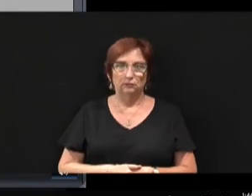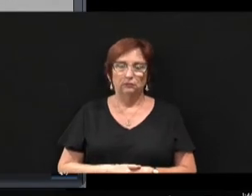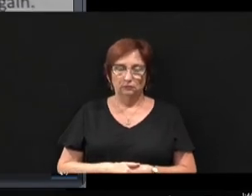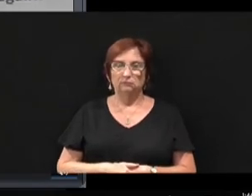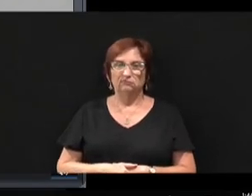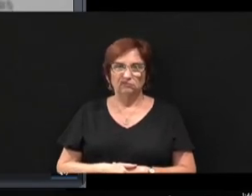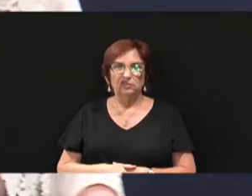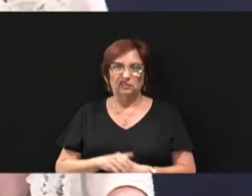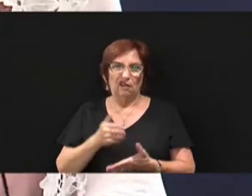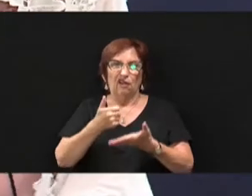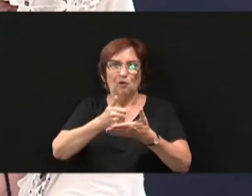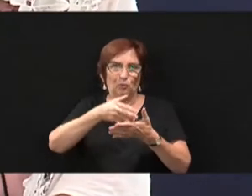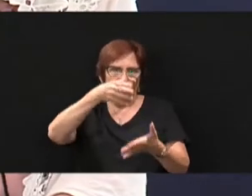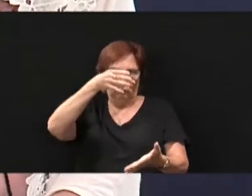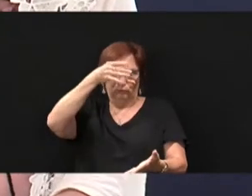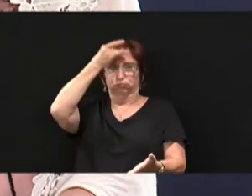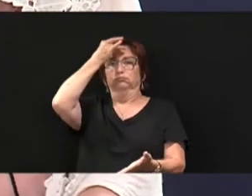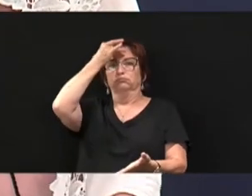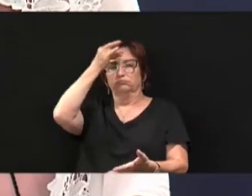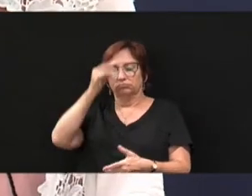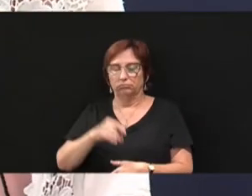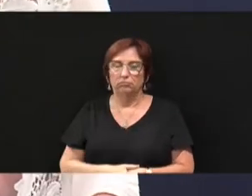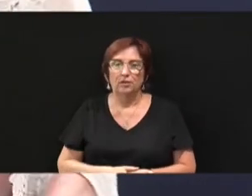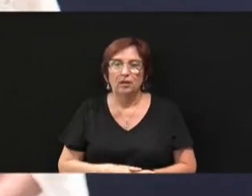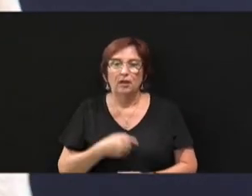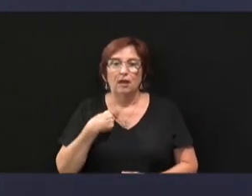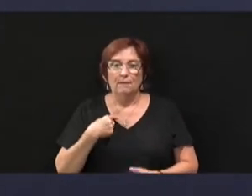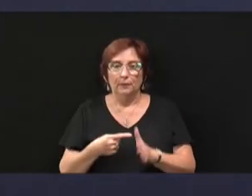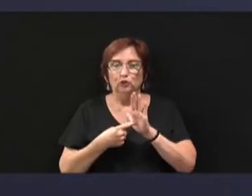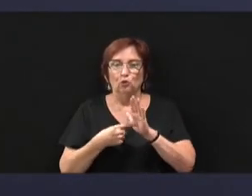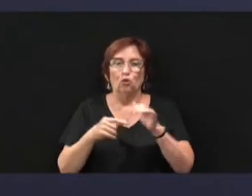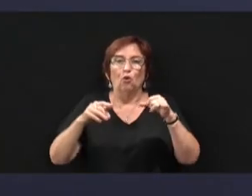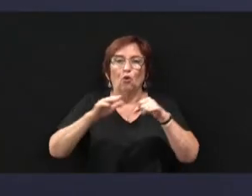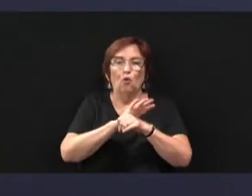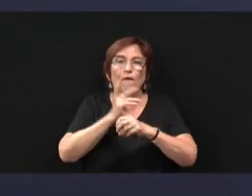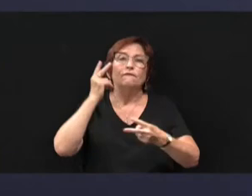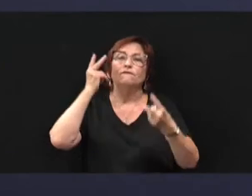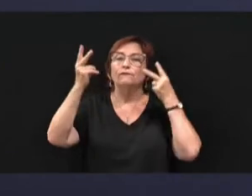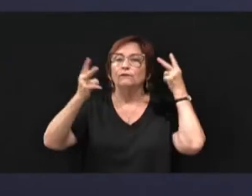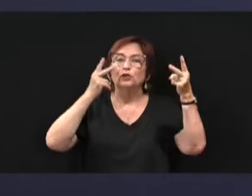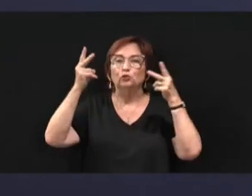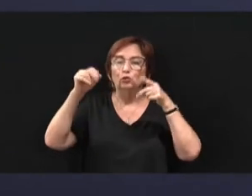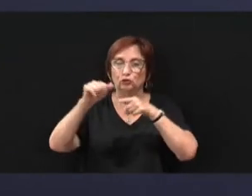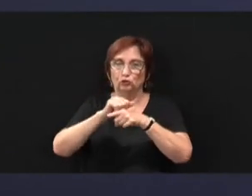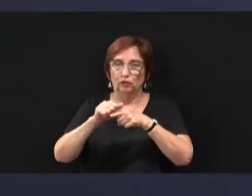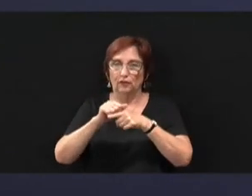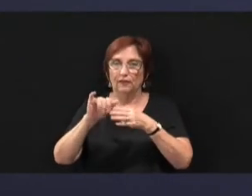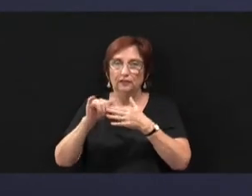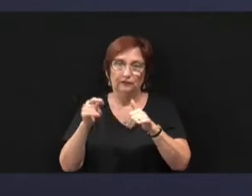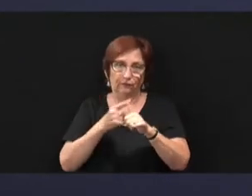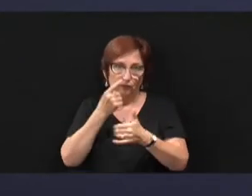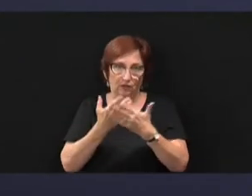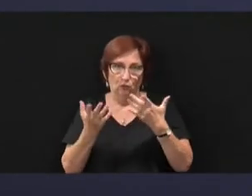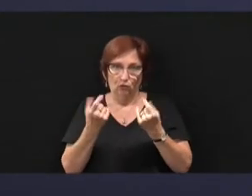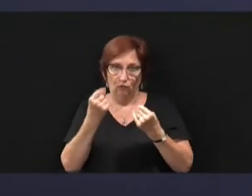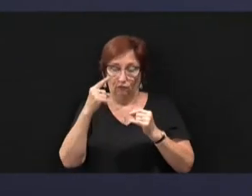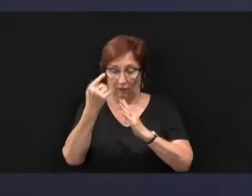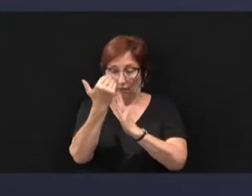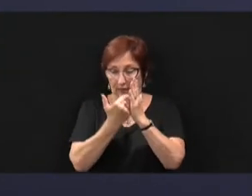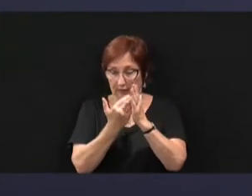Okay, so I'm going to demonstrate the whole visual drill to you. And again, this is the first thing we do in the lesson plan.